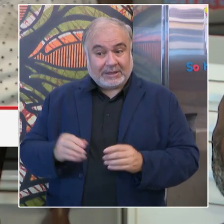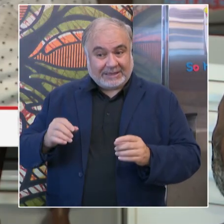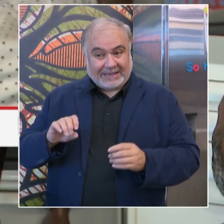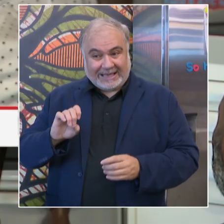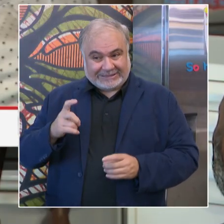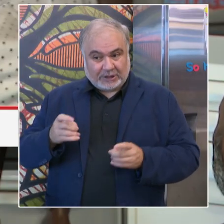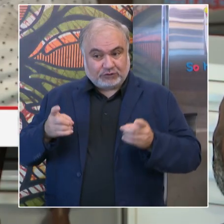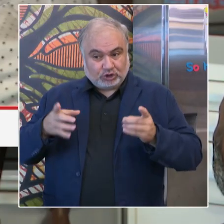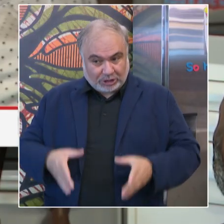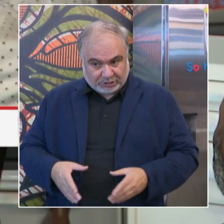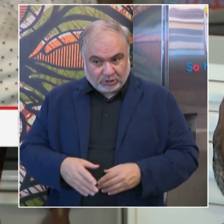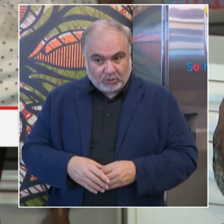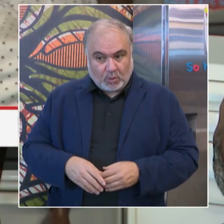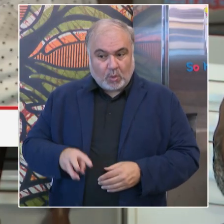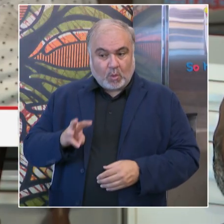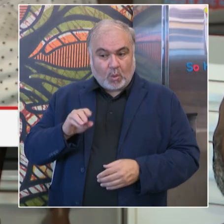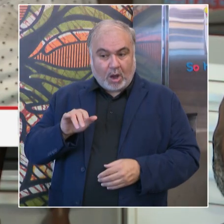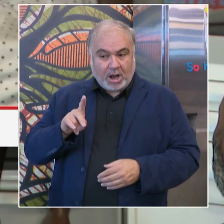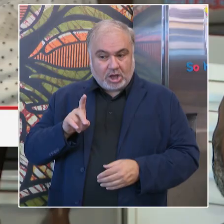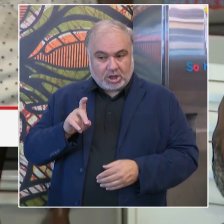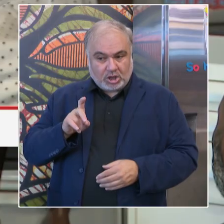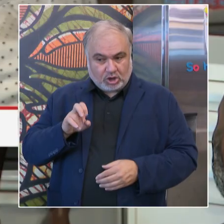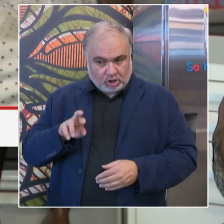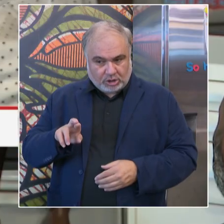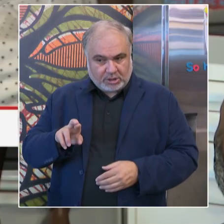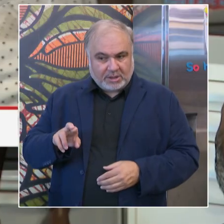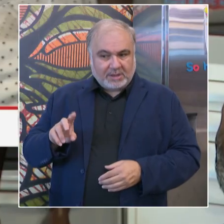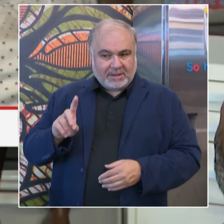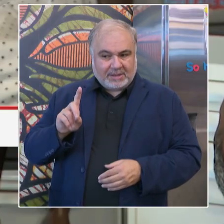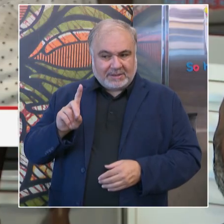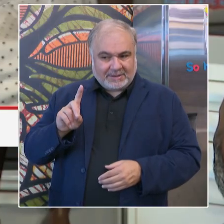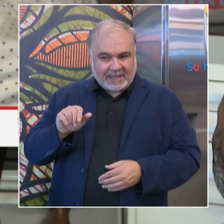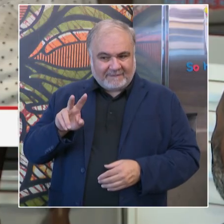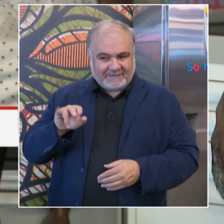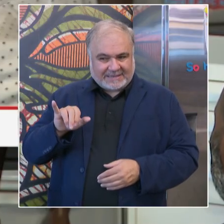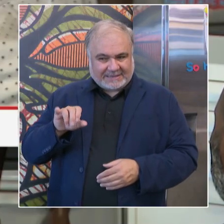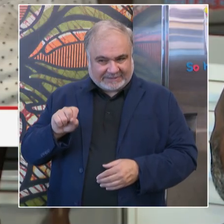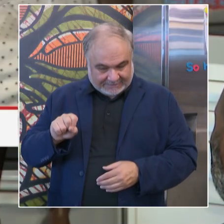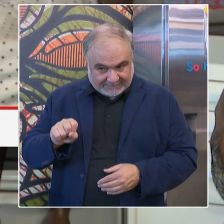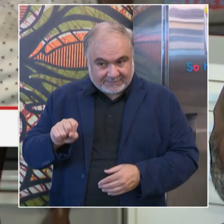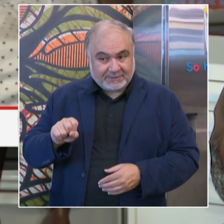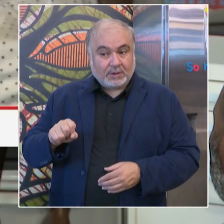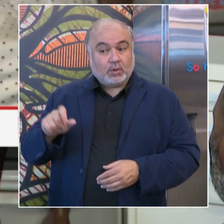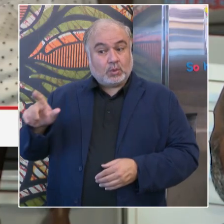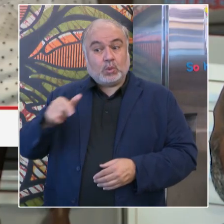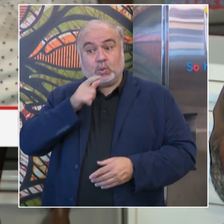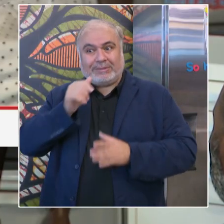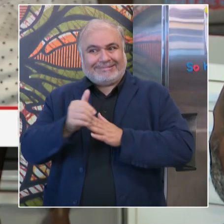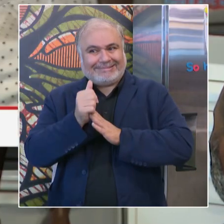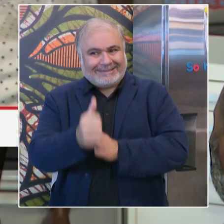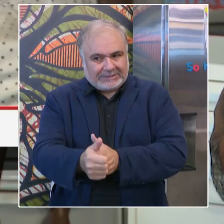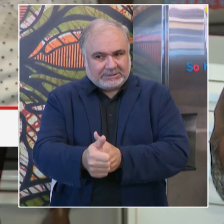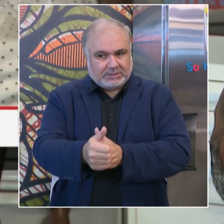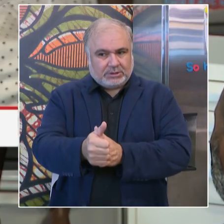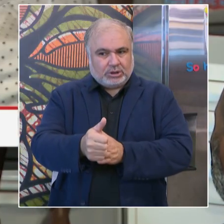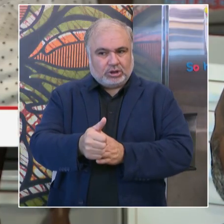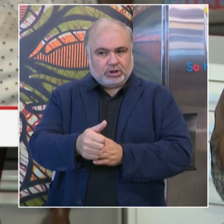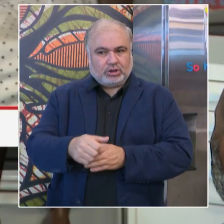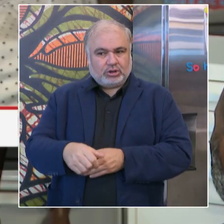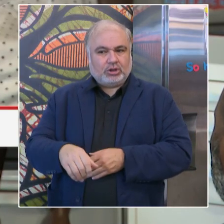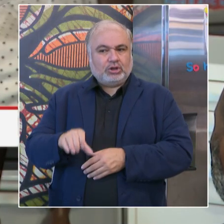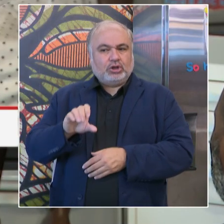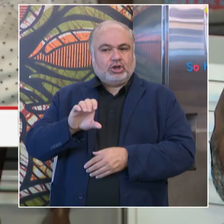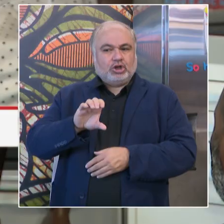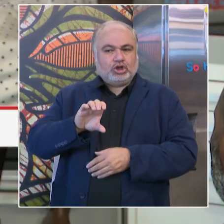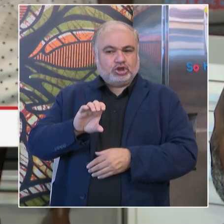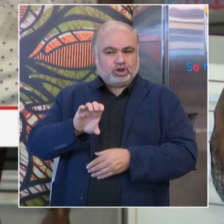the Public Charter School Board. Give Director Walker Davis a big round of applause.